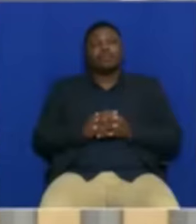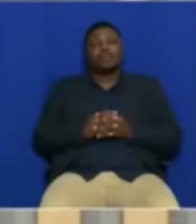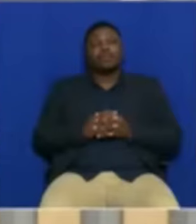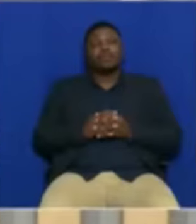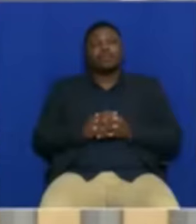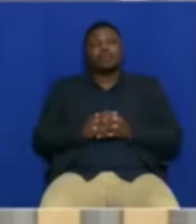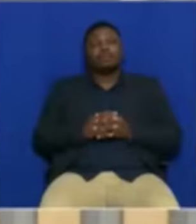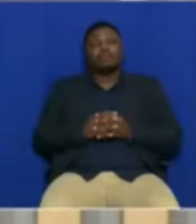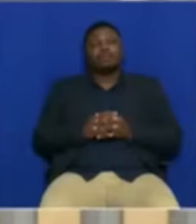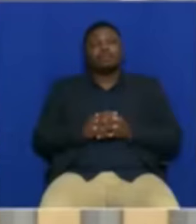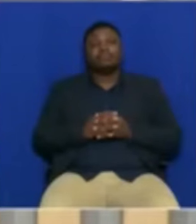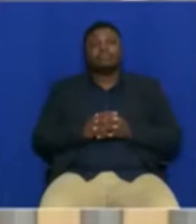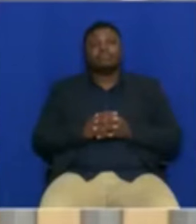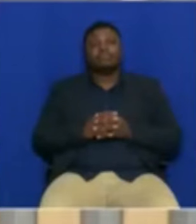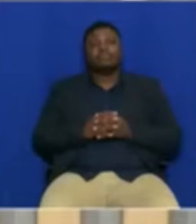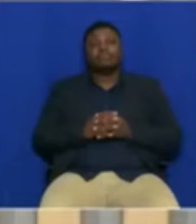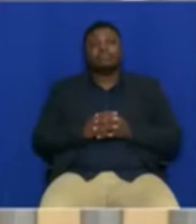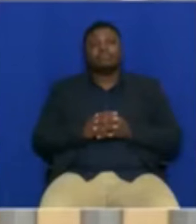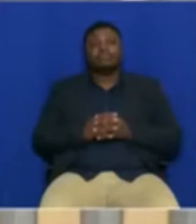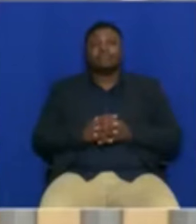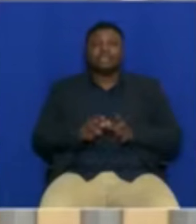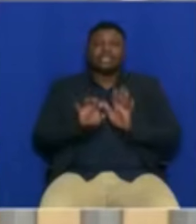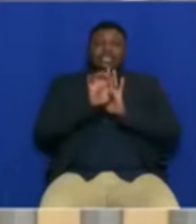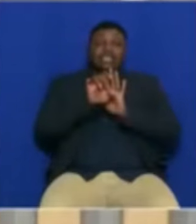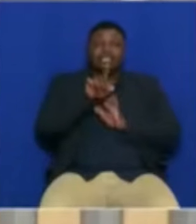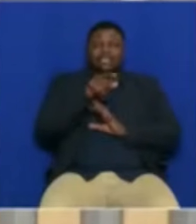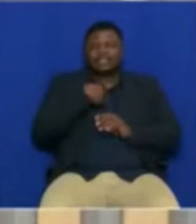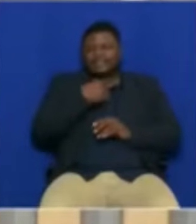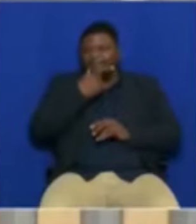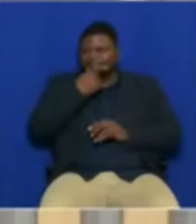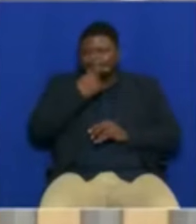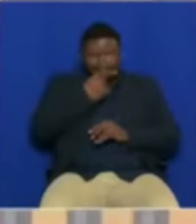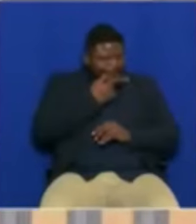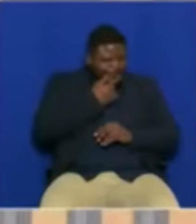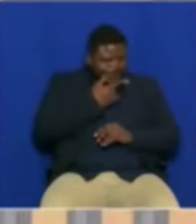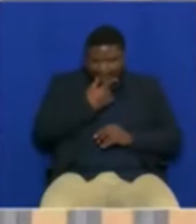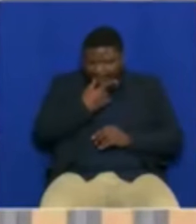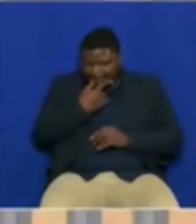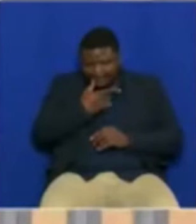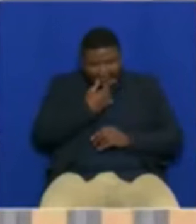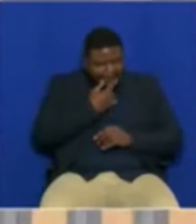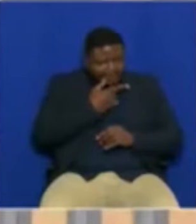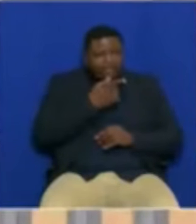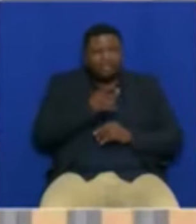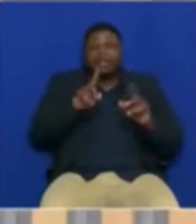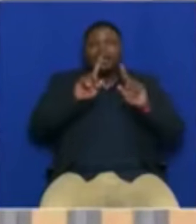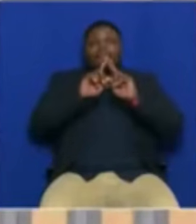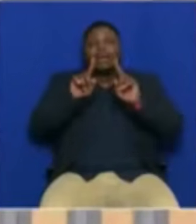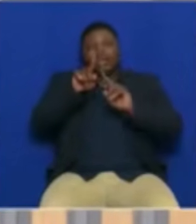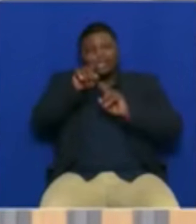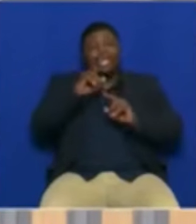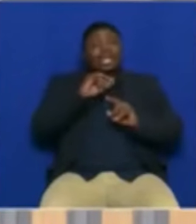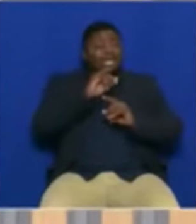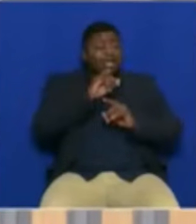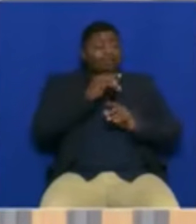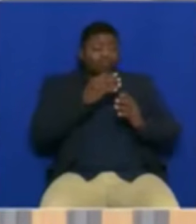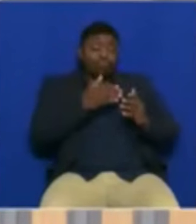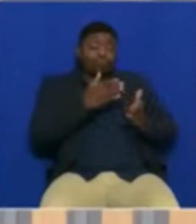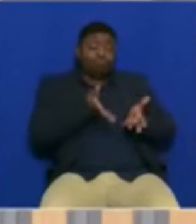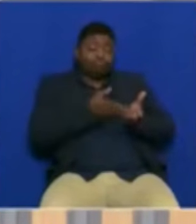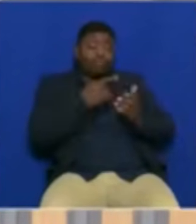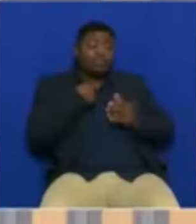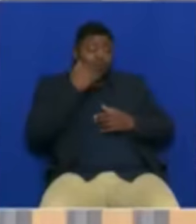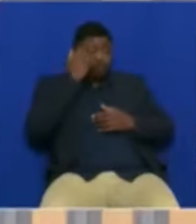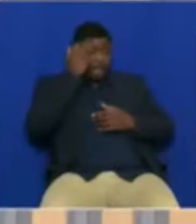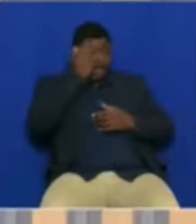I just want to just pause for an example. You see, as you are thinking, I do understand the legal